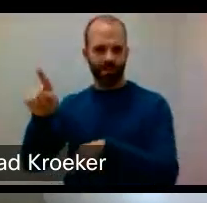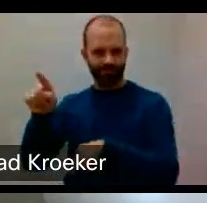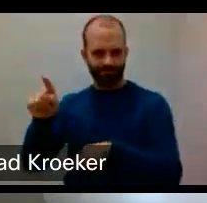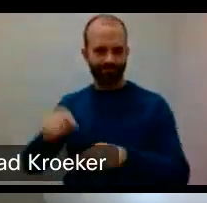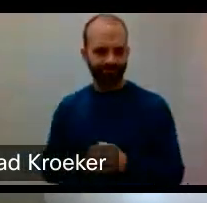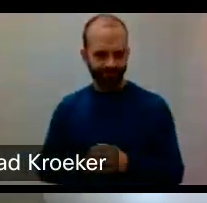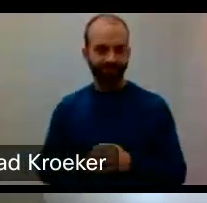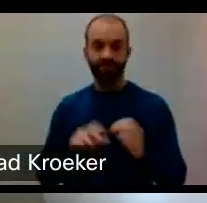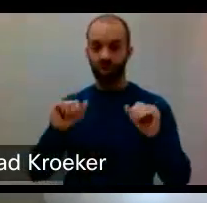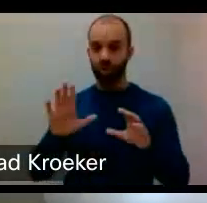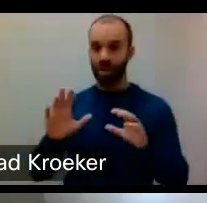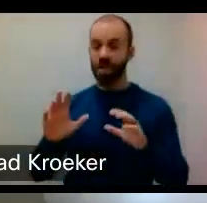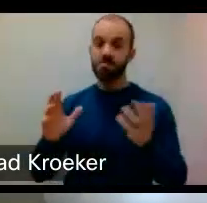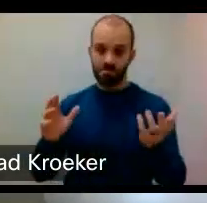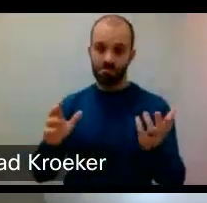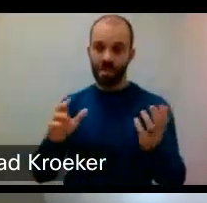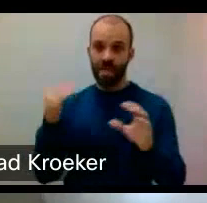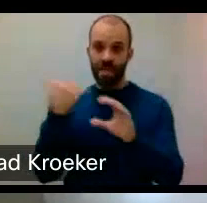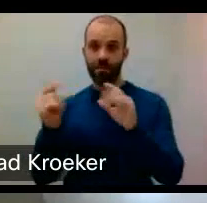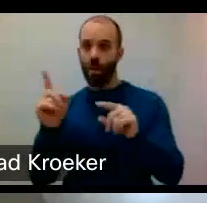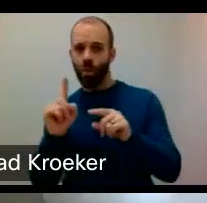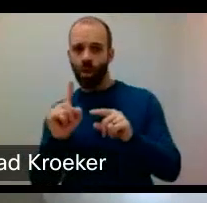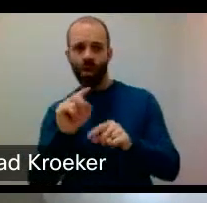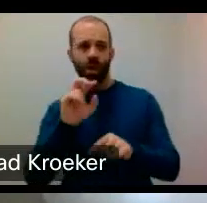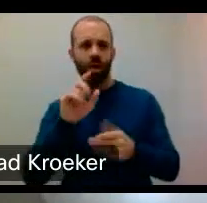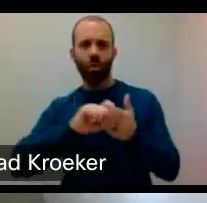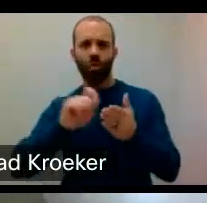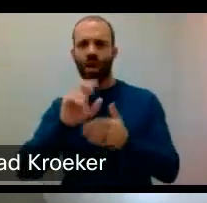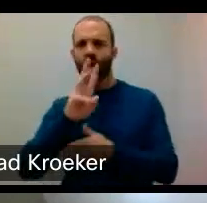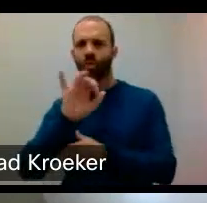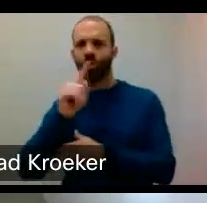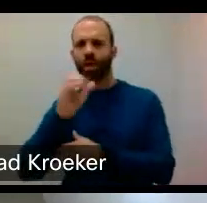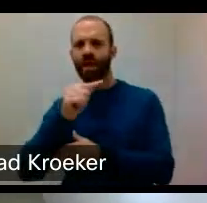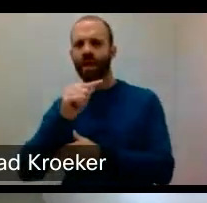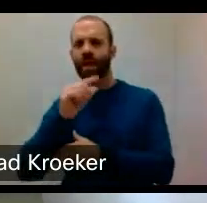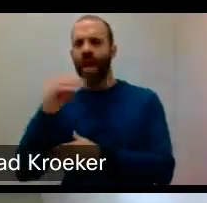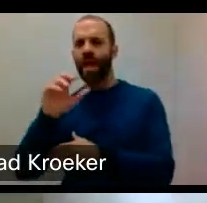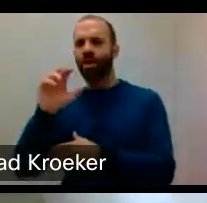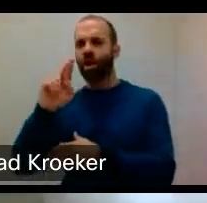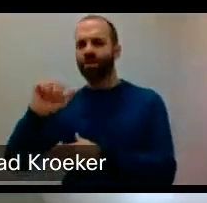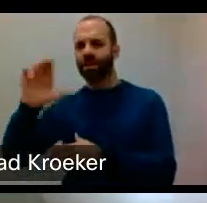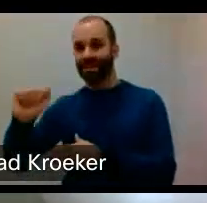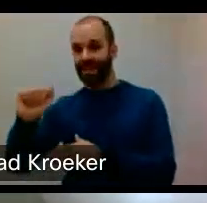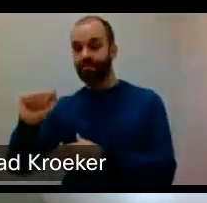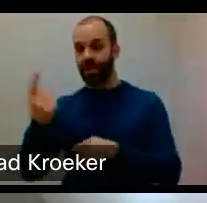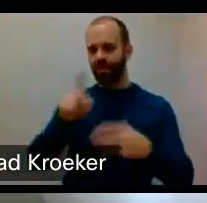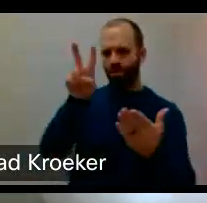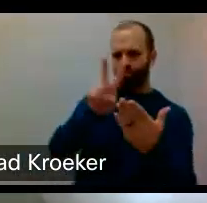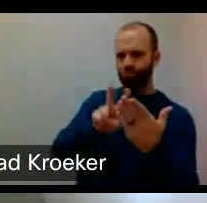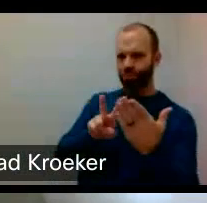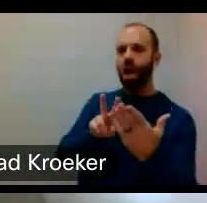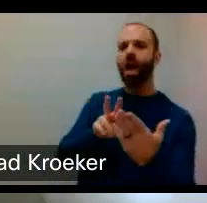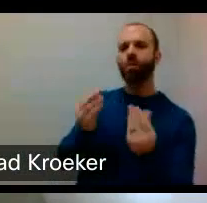can email your completed work to writing@rrc.ca, and one of our writing tutors will take a look and give you feedback on